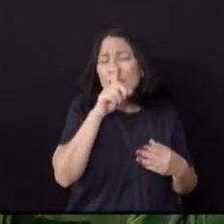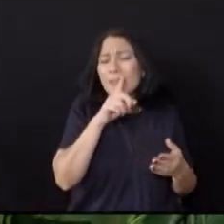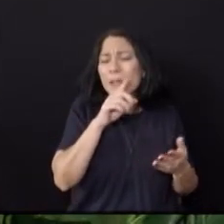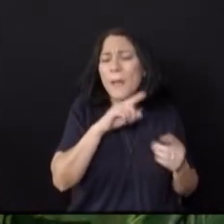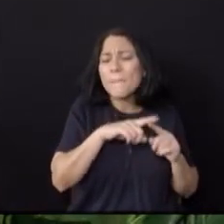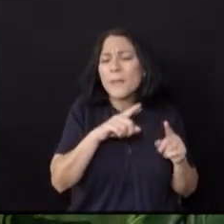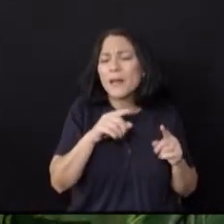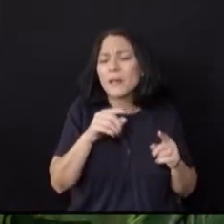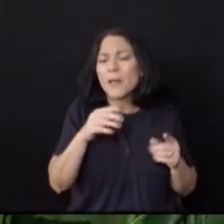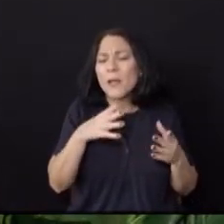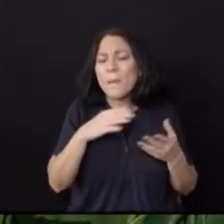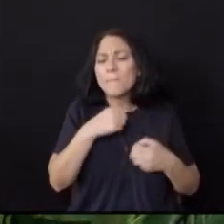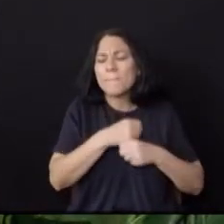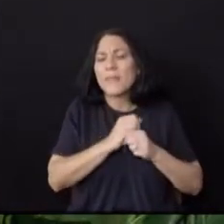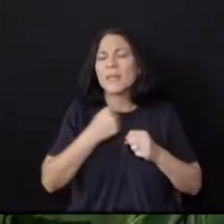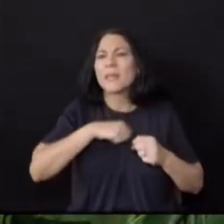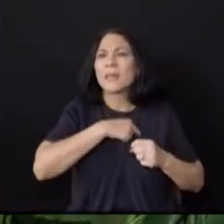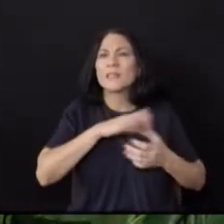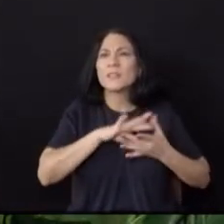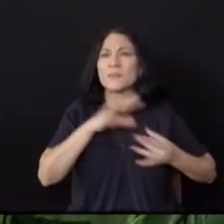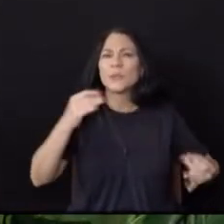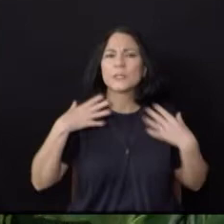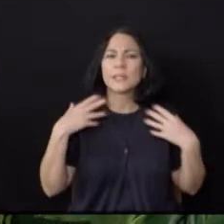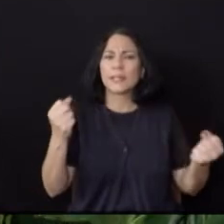is our nourishment spiritually.